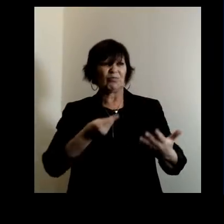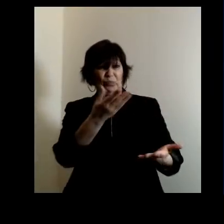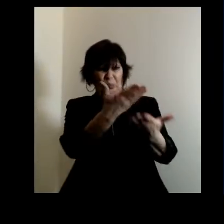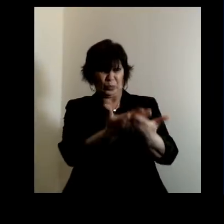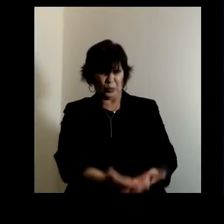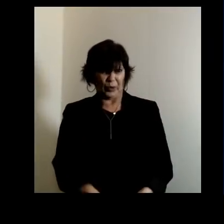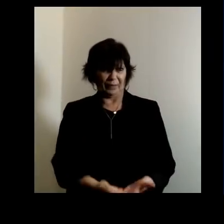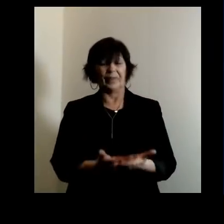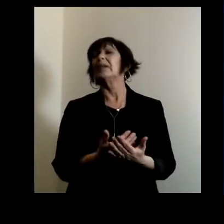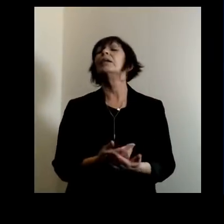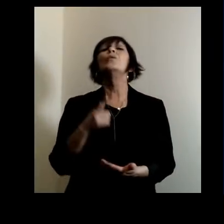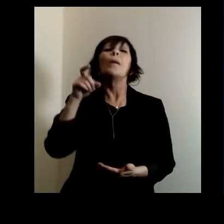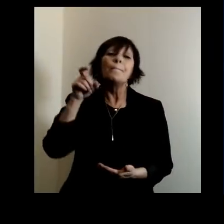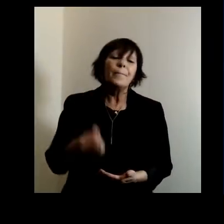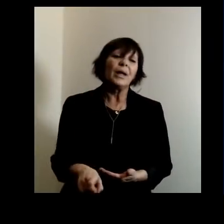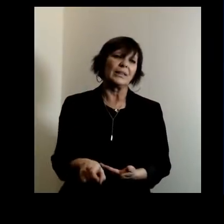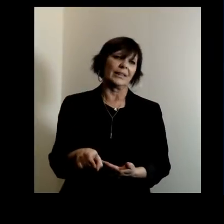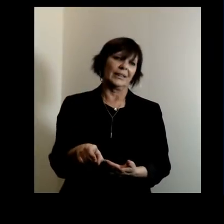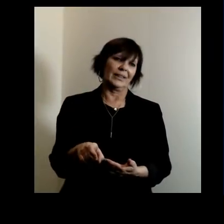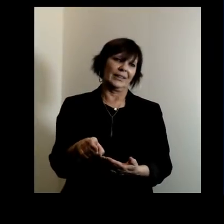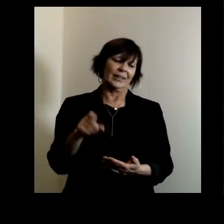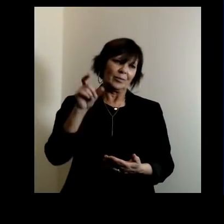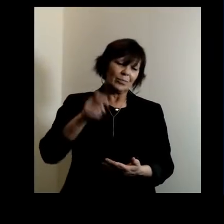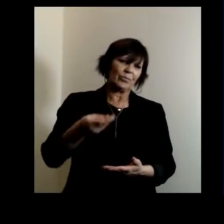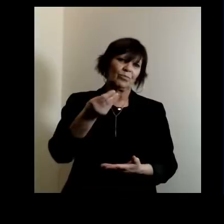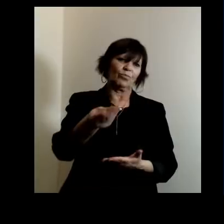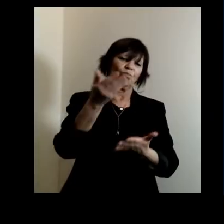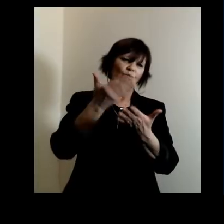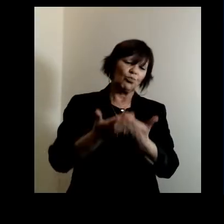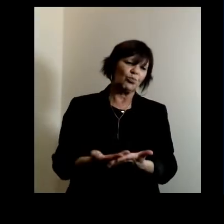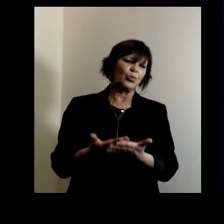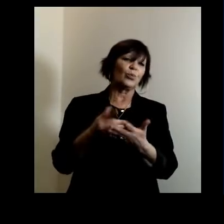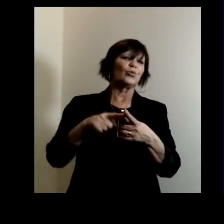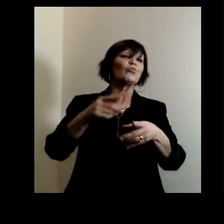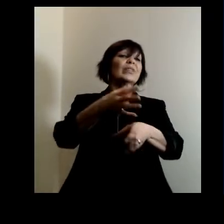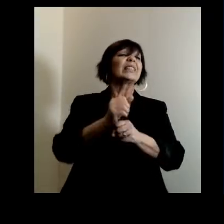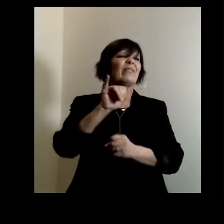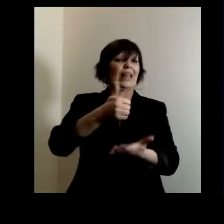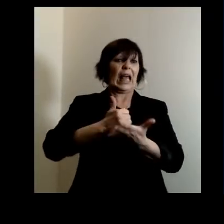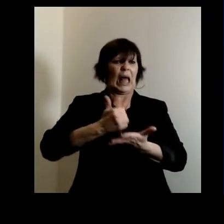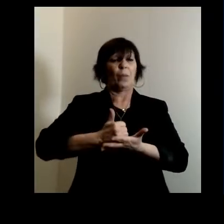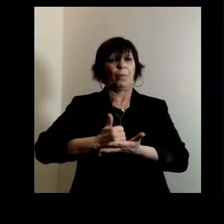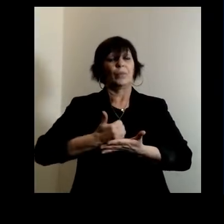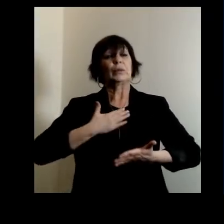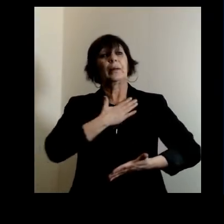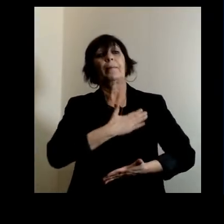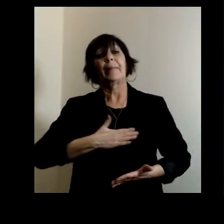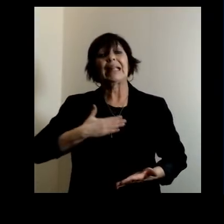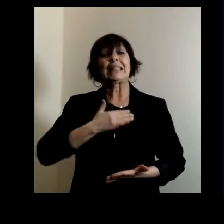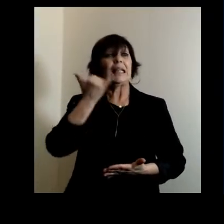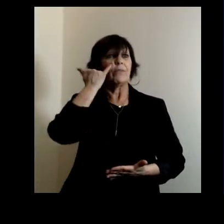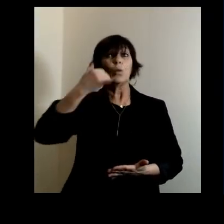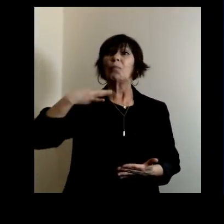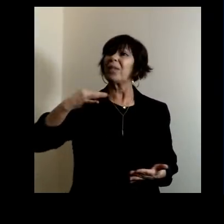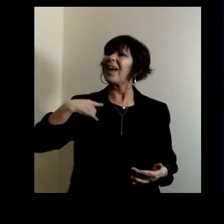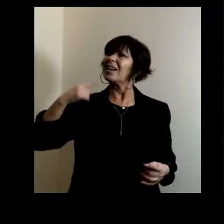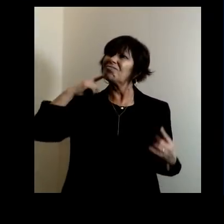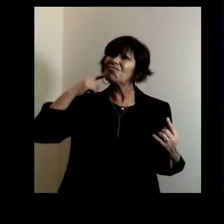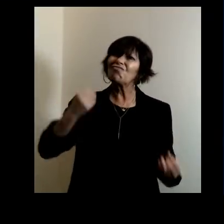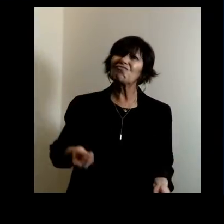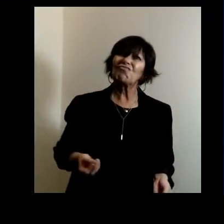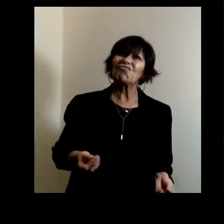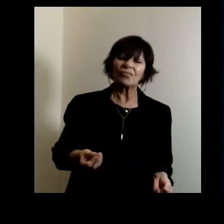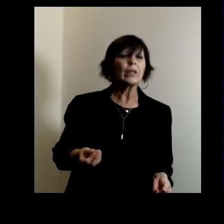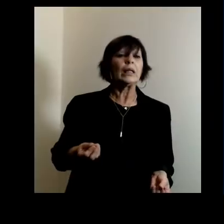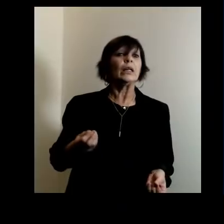job. So you must complete the application to receive assistance. So please, if you have applied but you have not completed your